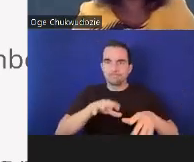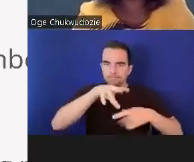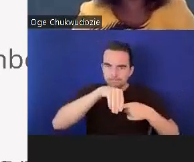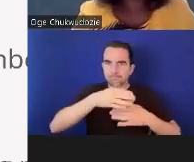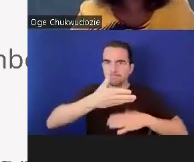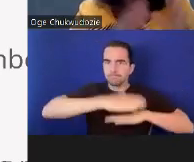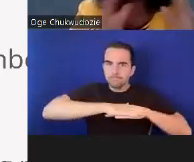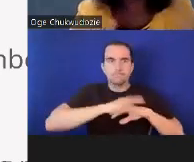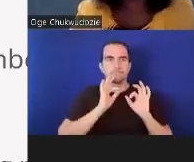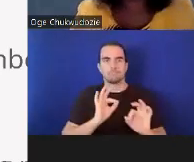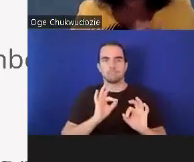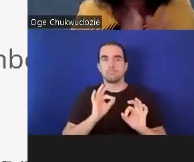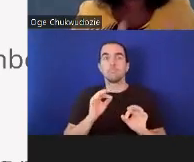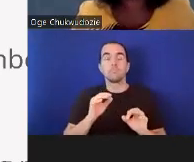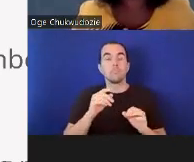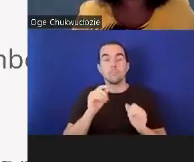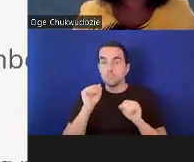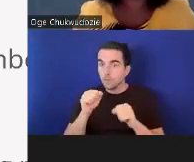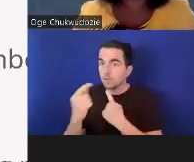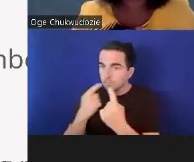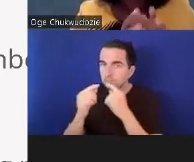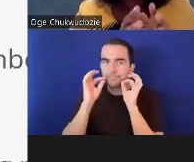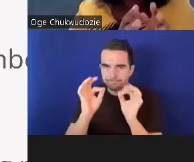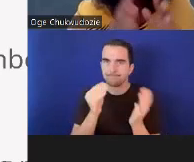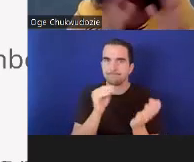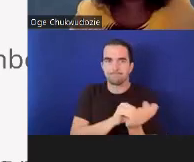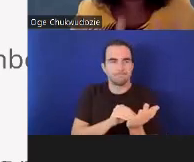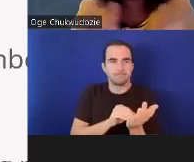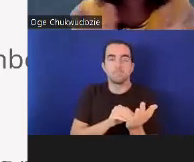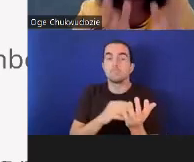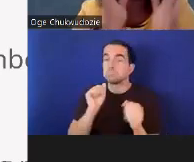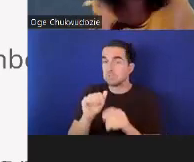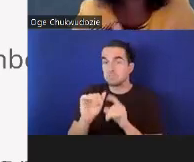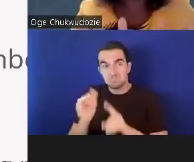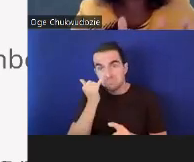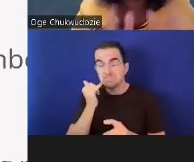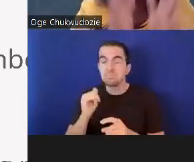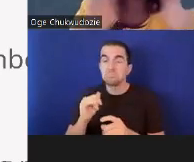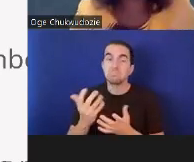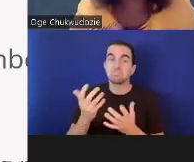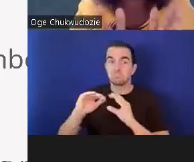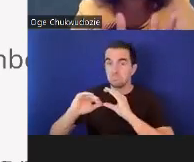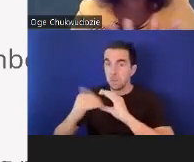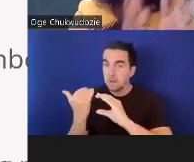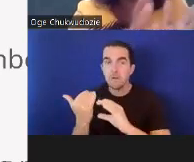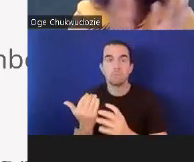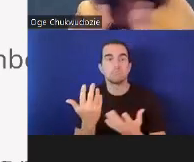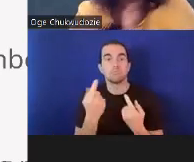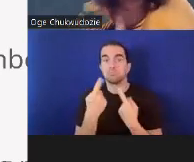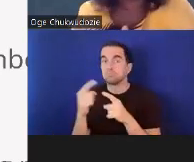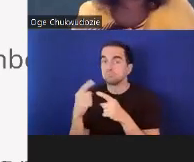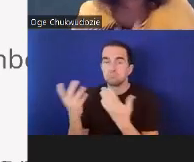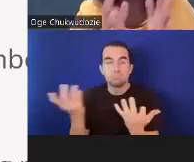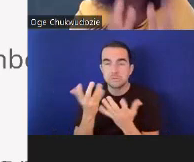that community. So that is it. Complaints mechanism, will be something, one, mechanism as it is. We have